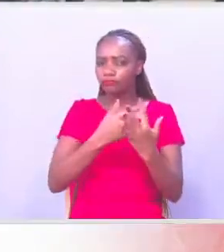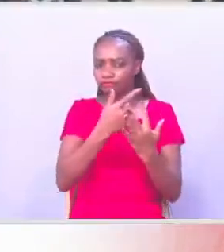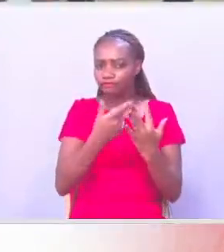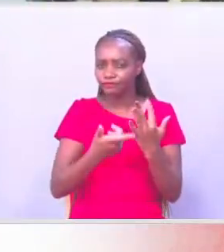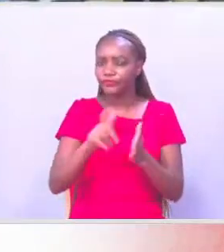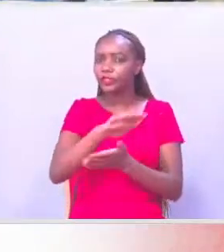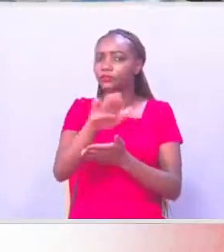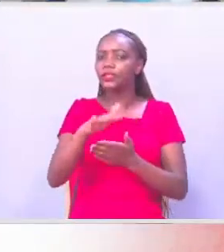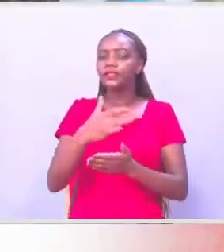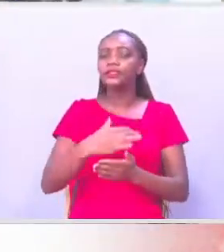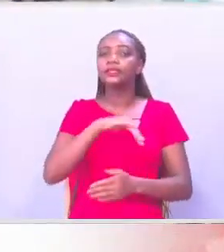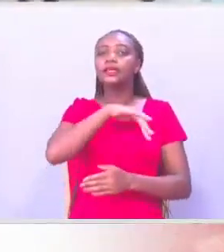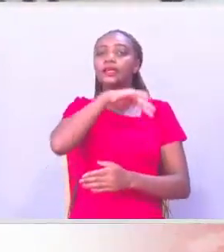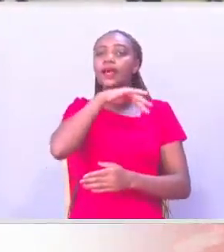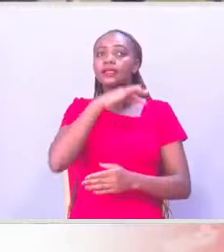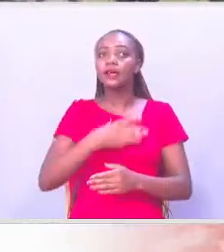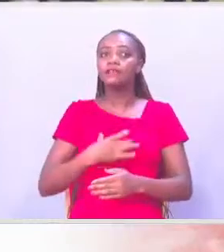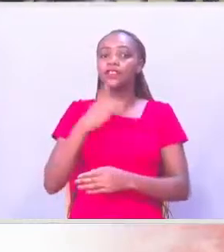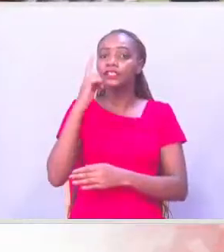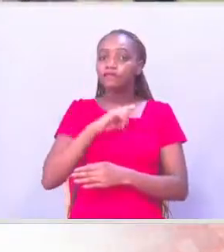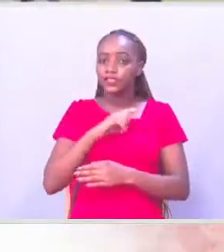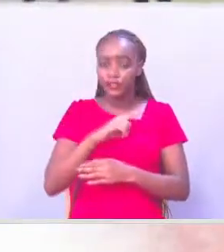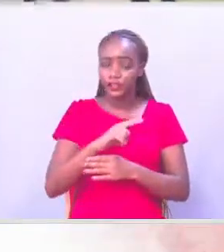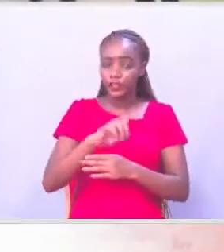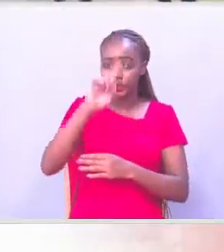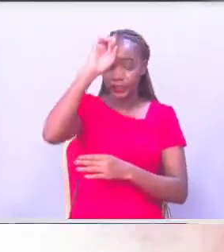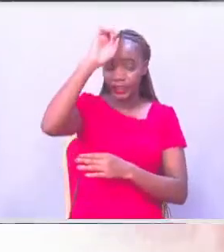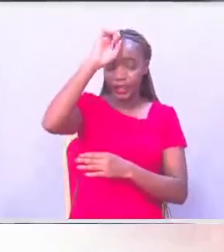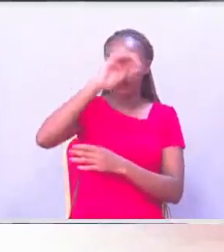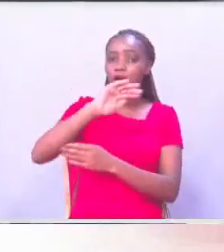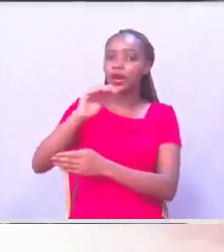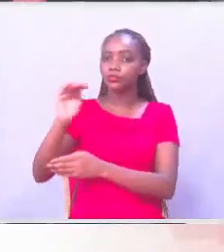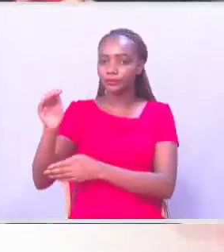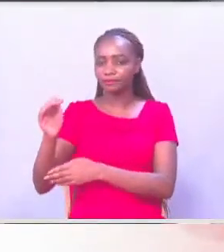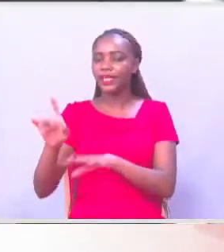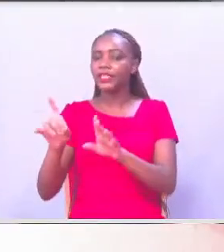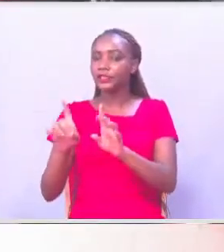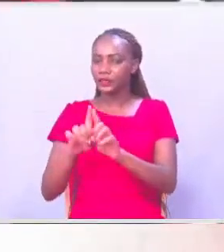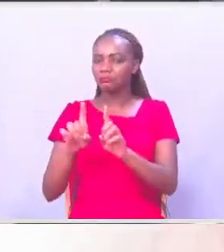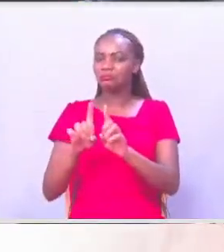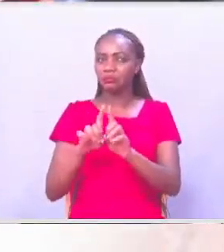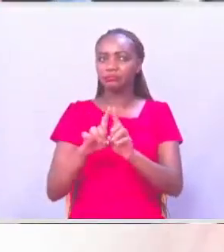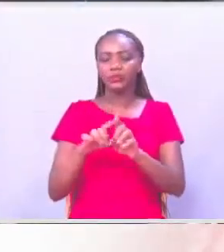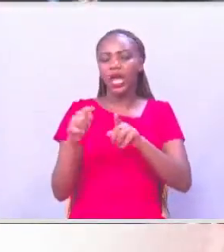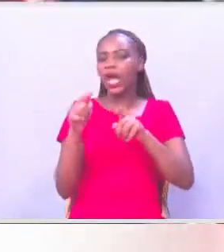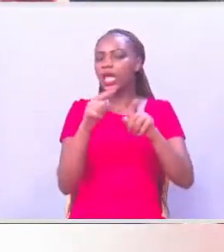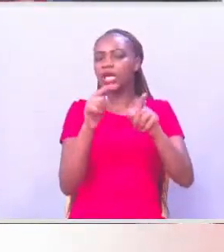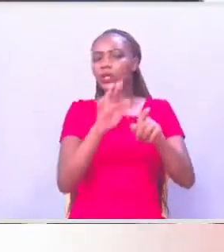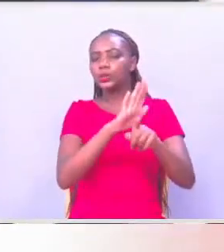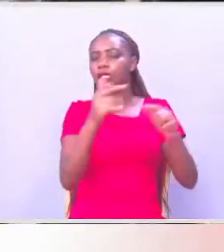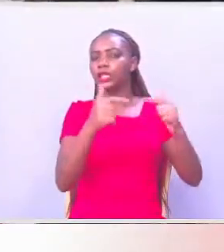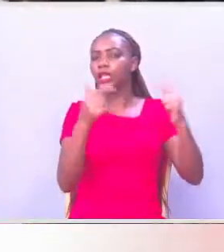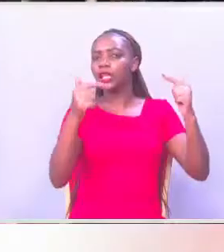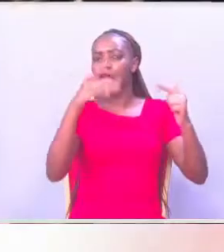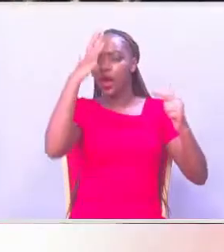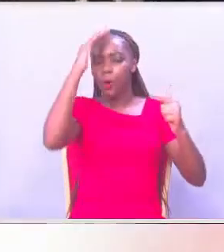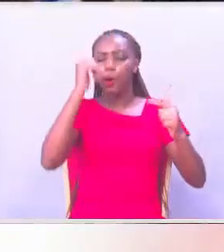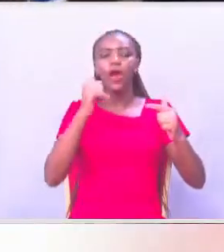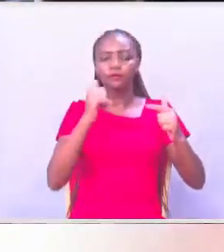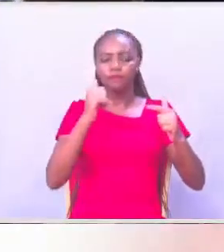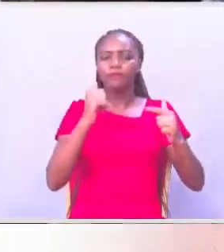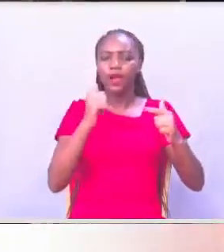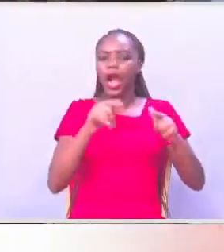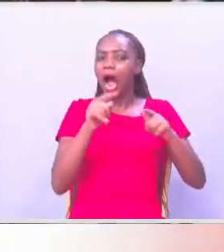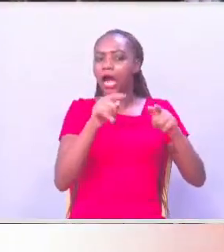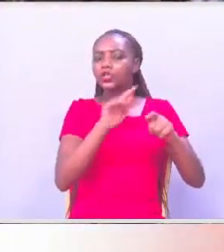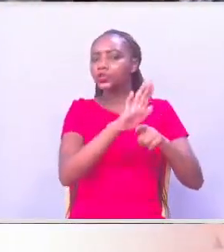while scaling the mountain through Nyandarua County. Raila dismissing his opponents for tainting his agenda to give the less